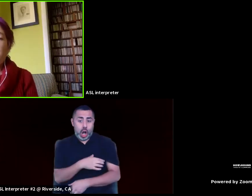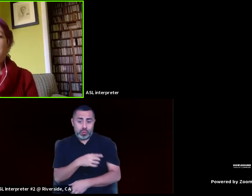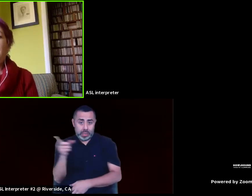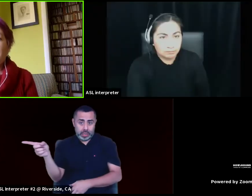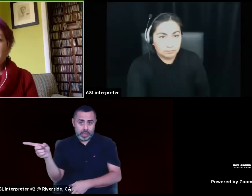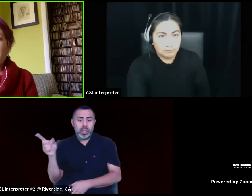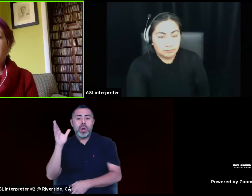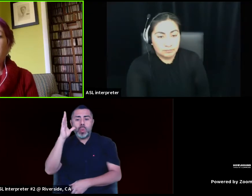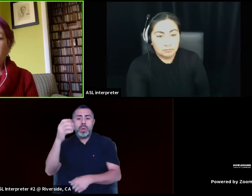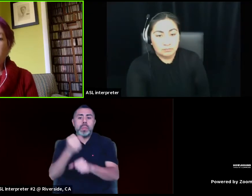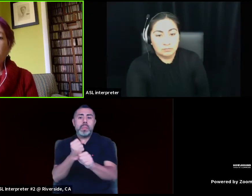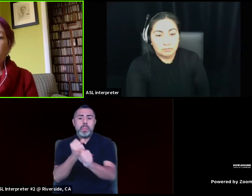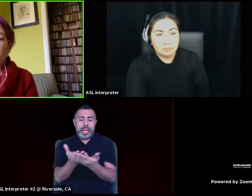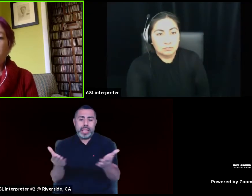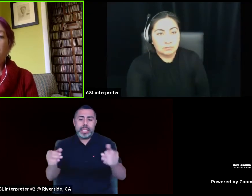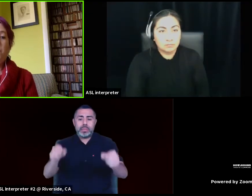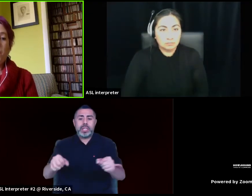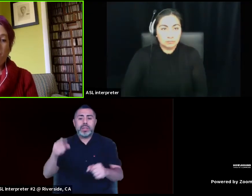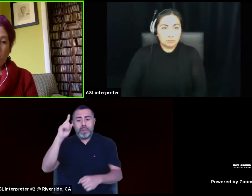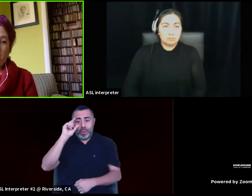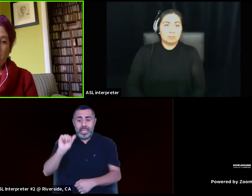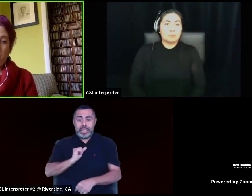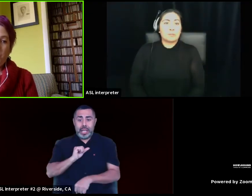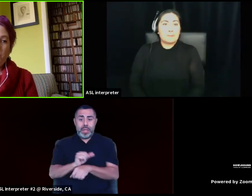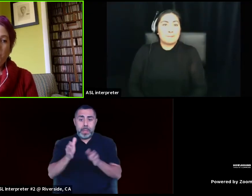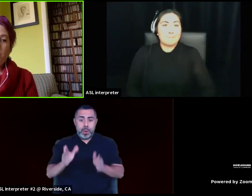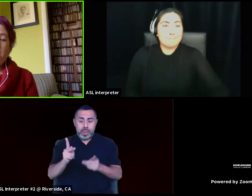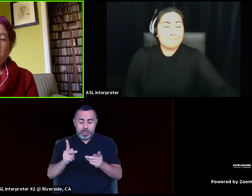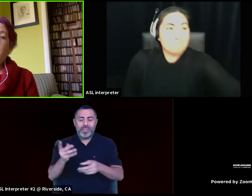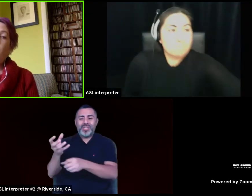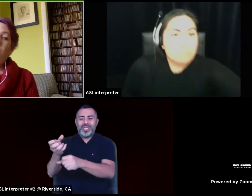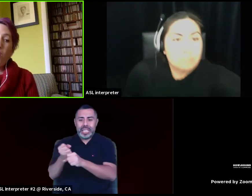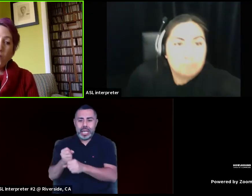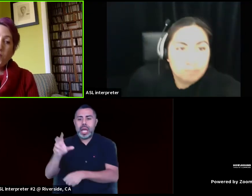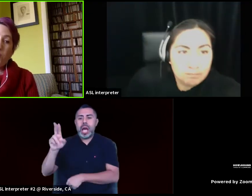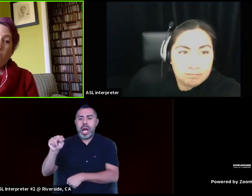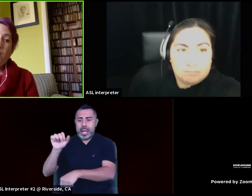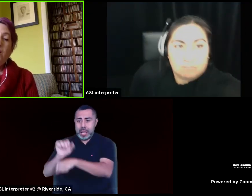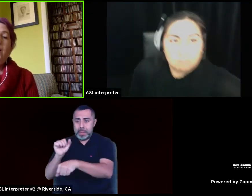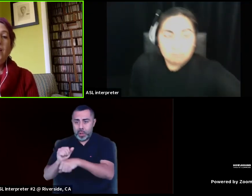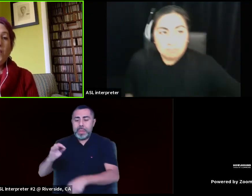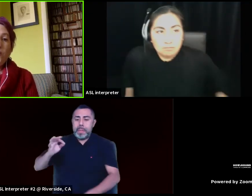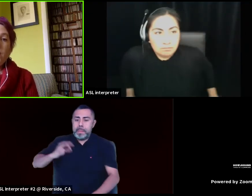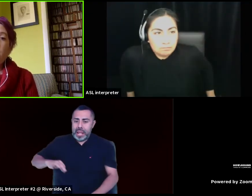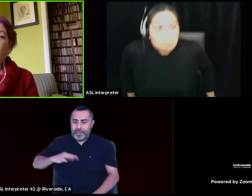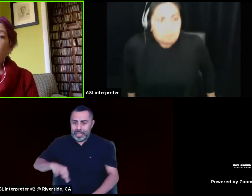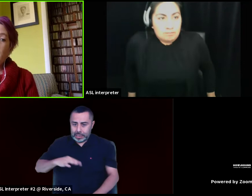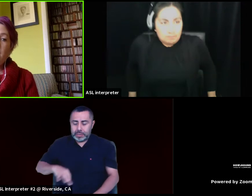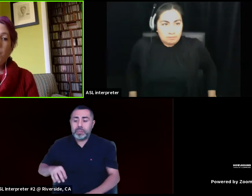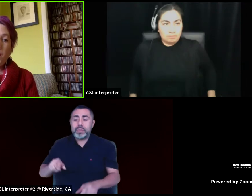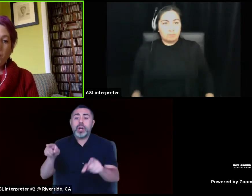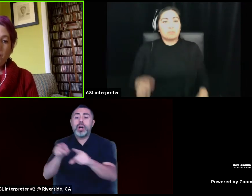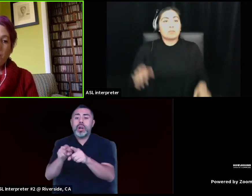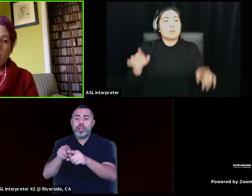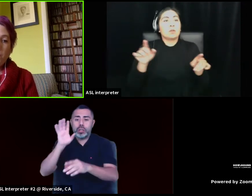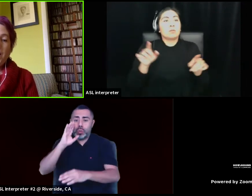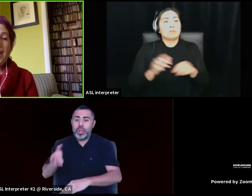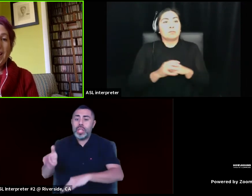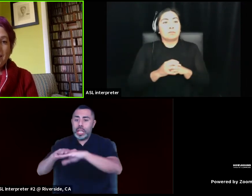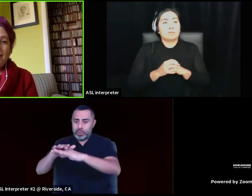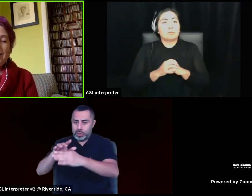people to access unemployment benefits. It will also increase the weekly